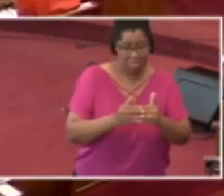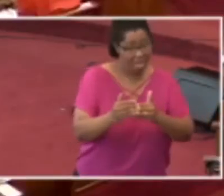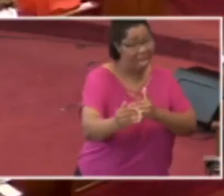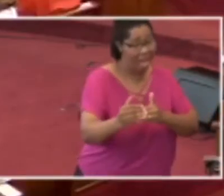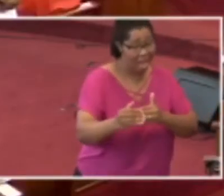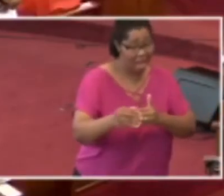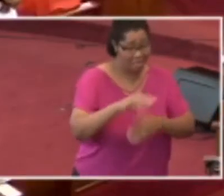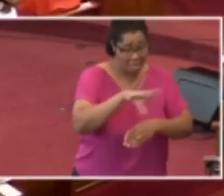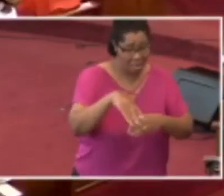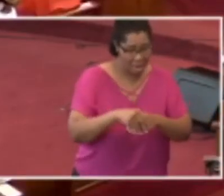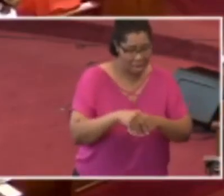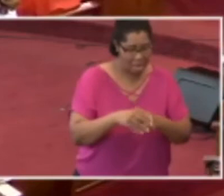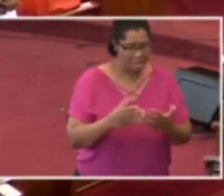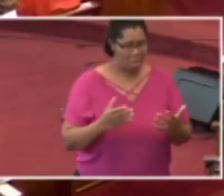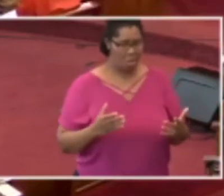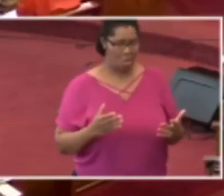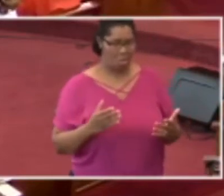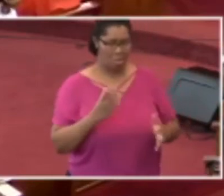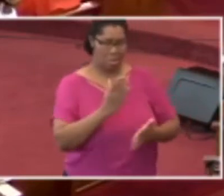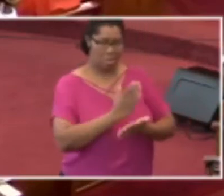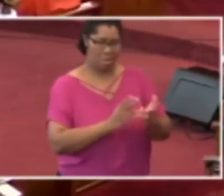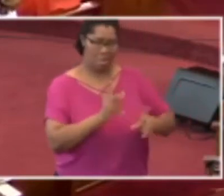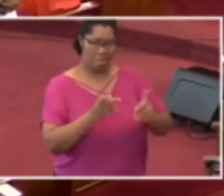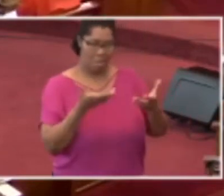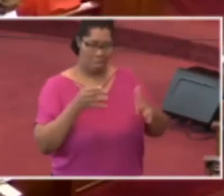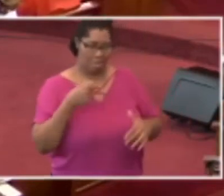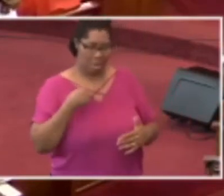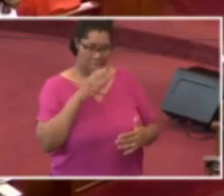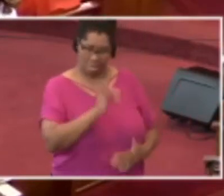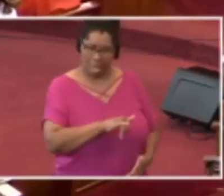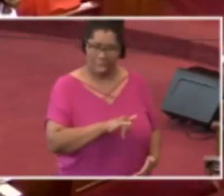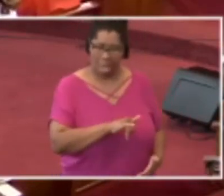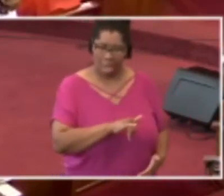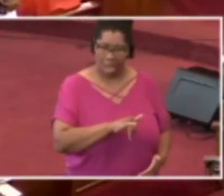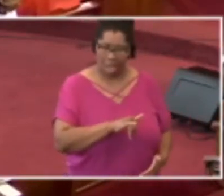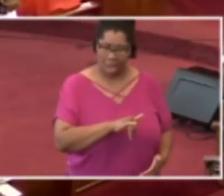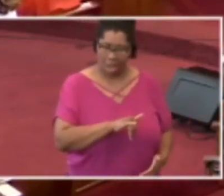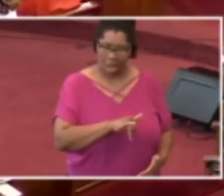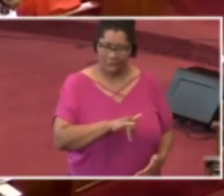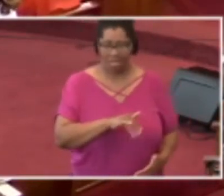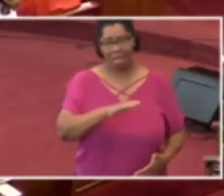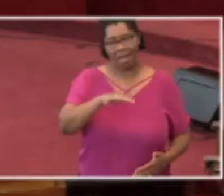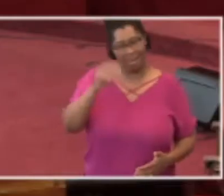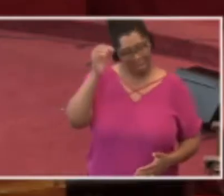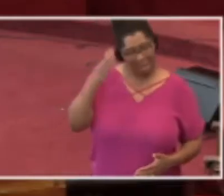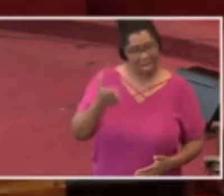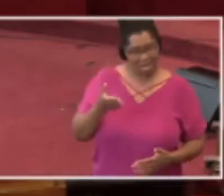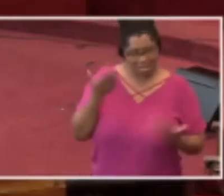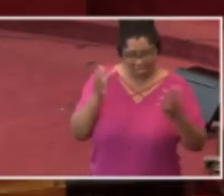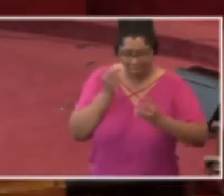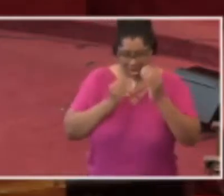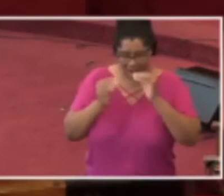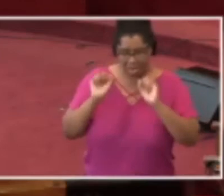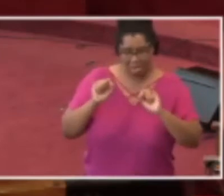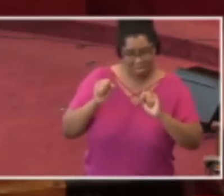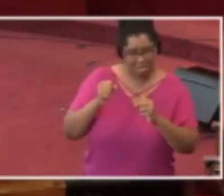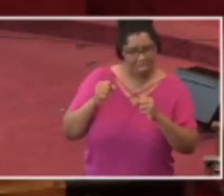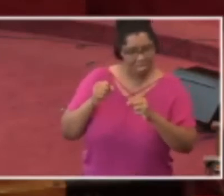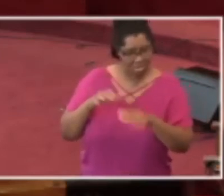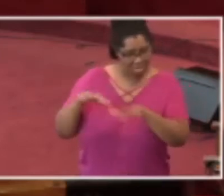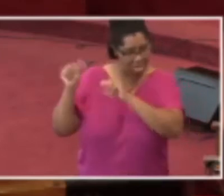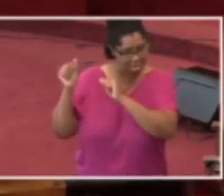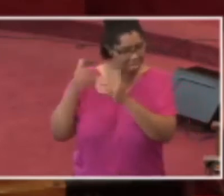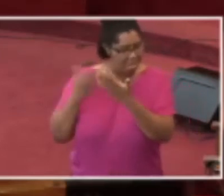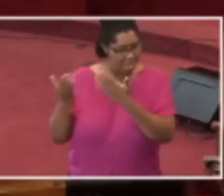Some people don't want me there too long. You done ain't going home now, preacher. It doesn't matter how wonderful